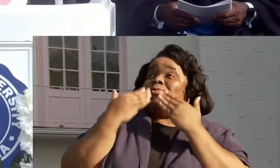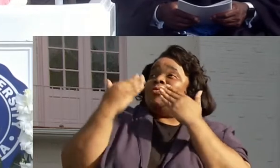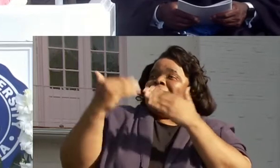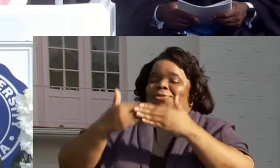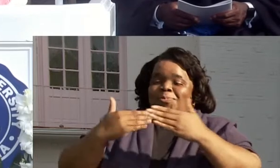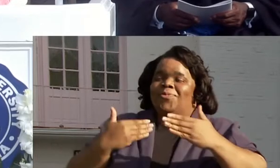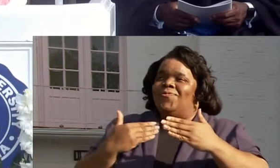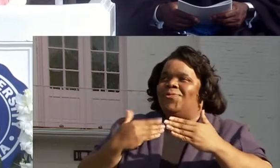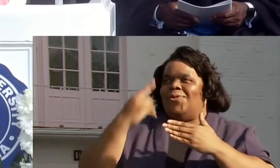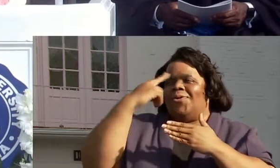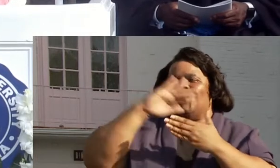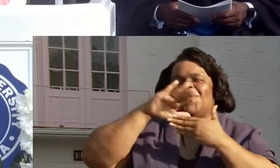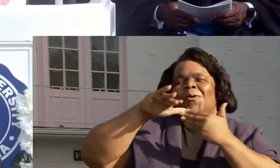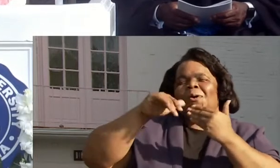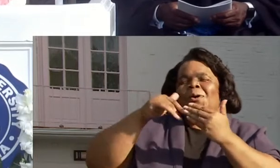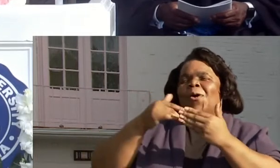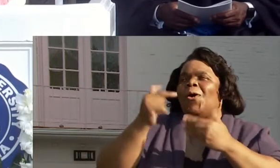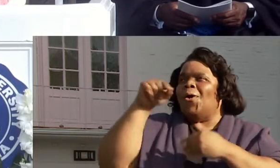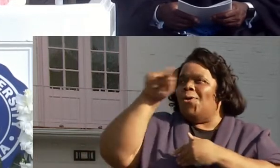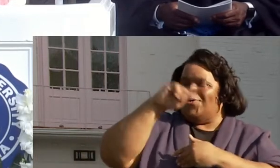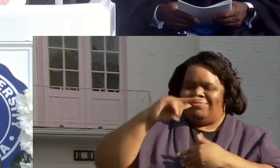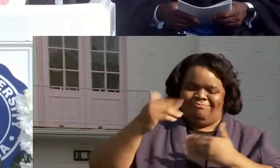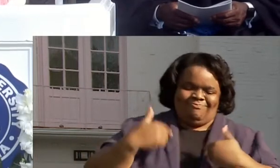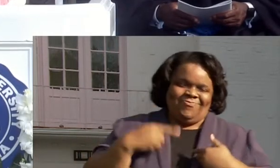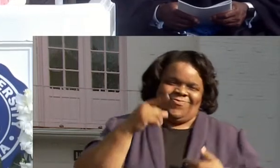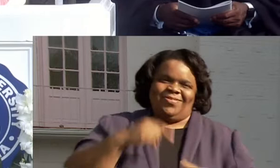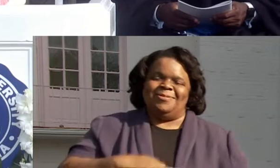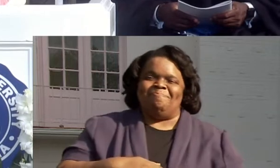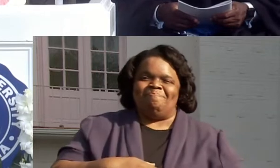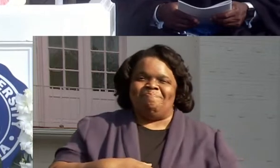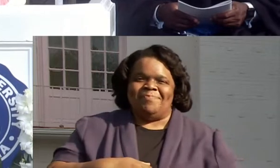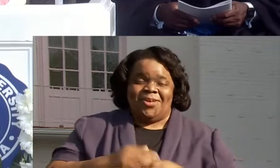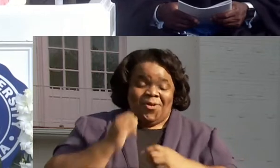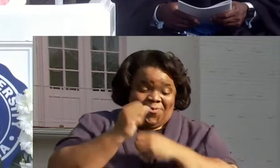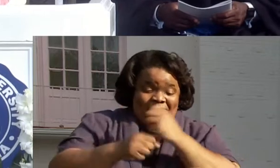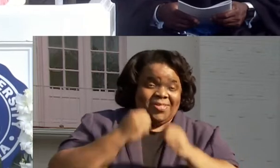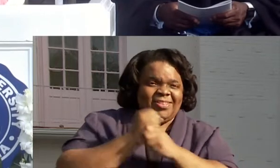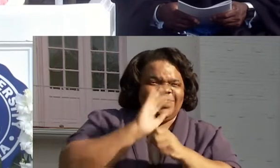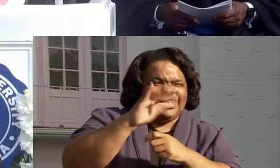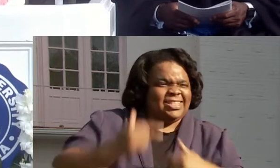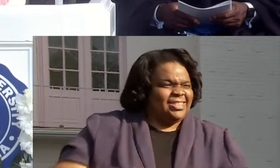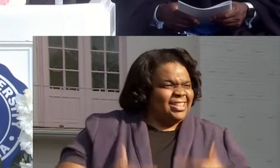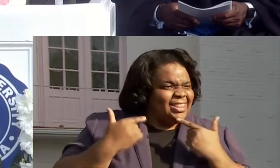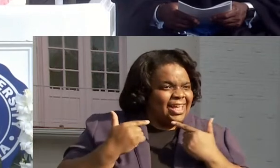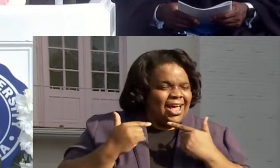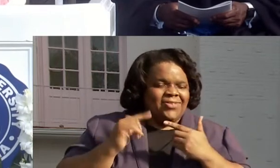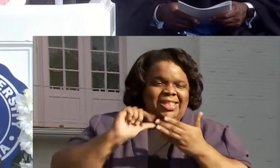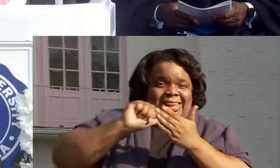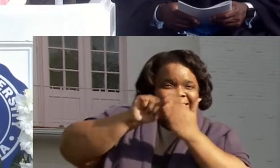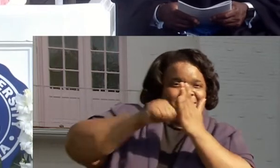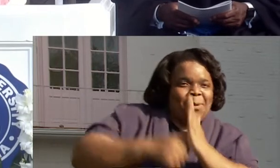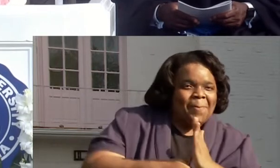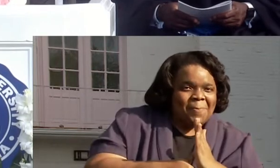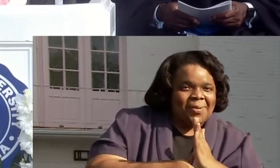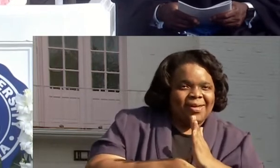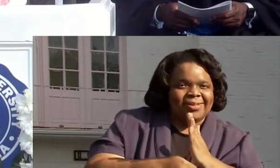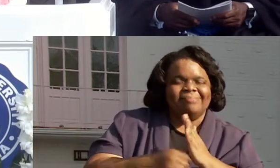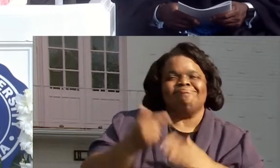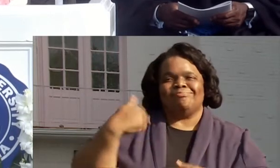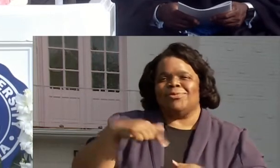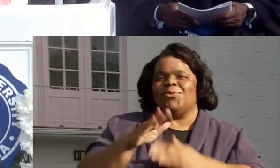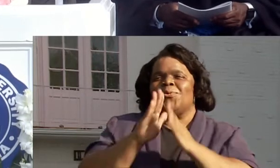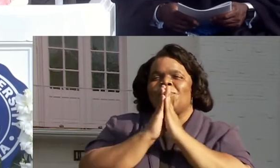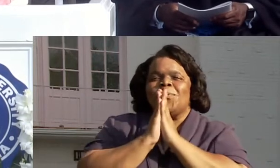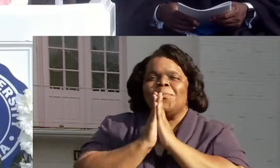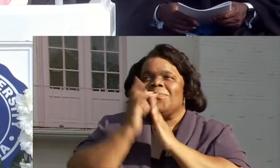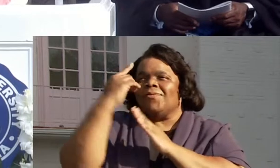all you have in store for this day and days to come and years, for their lives and lives they will impact. We pray for protection, for